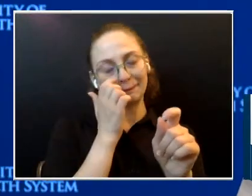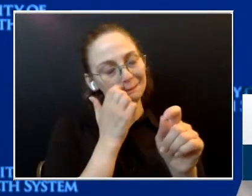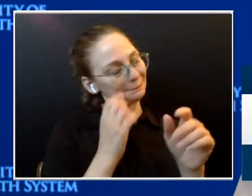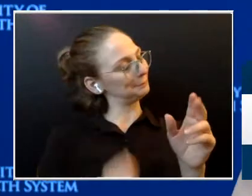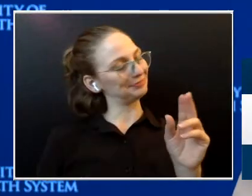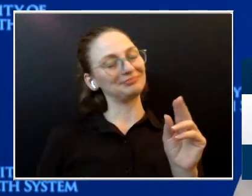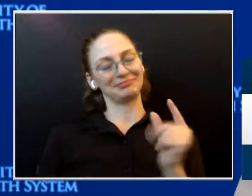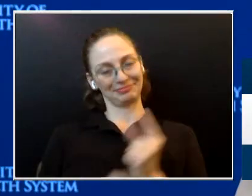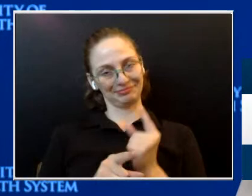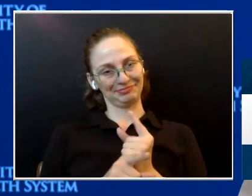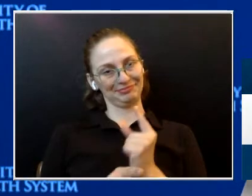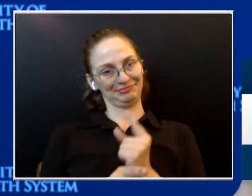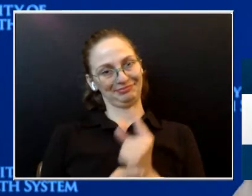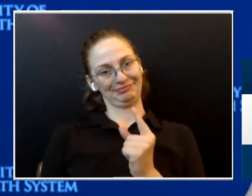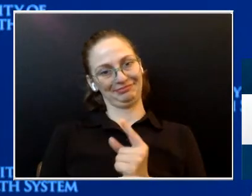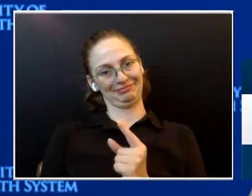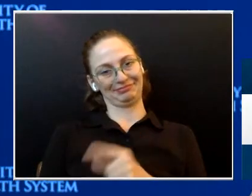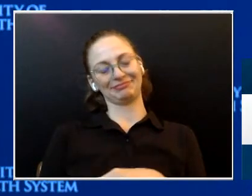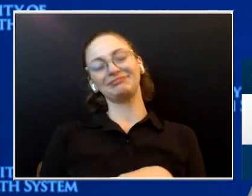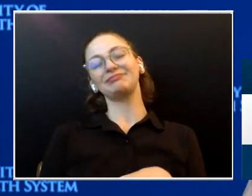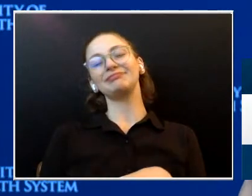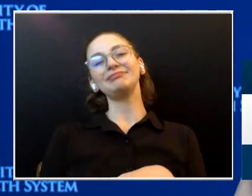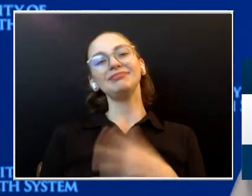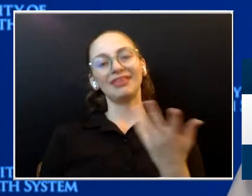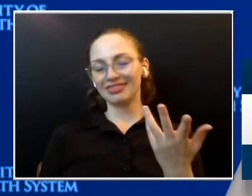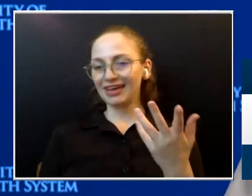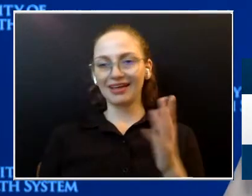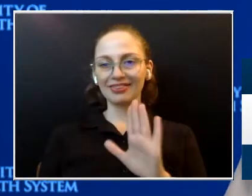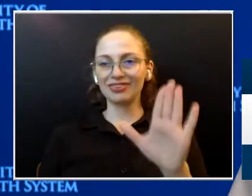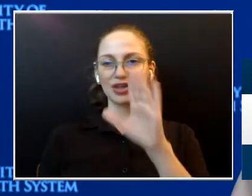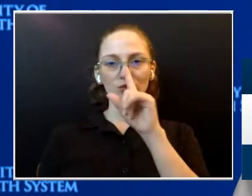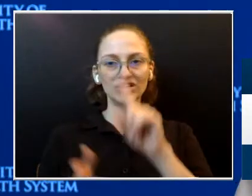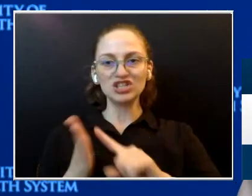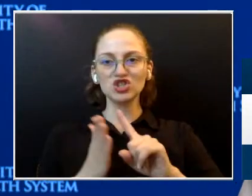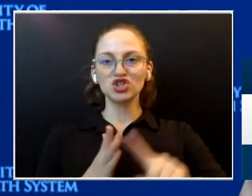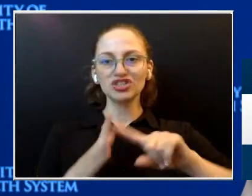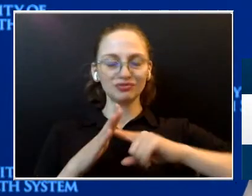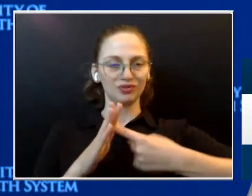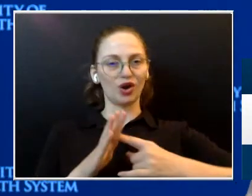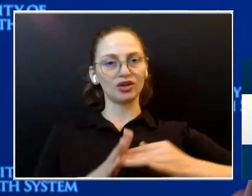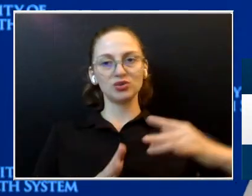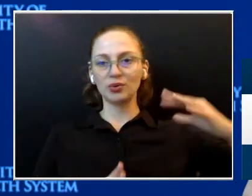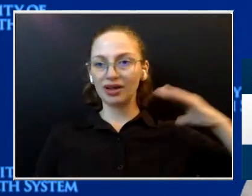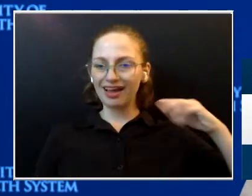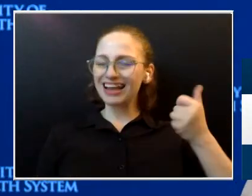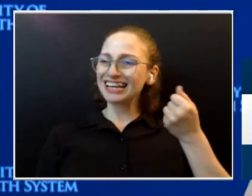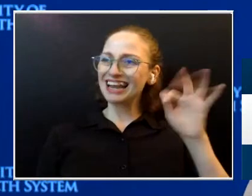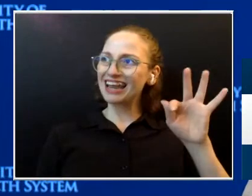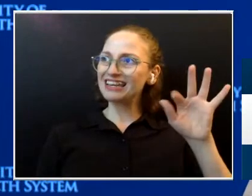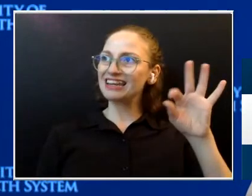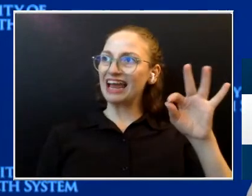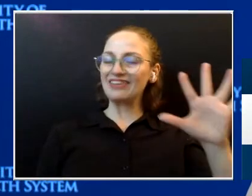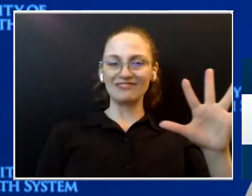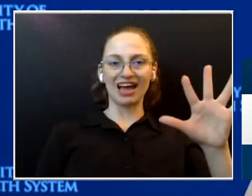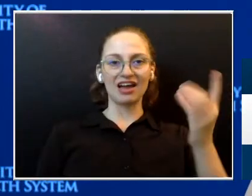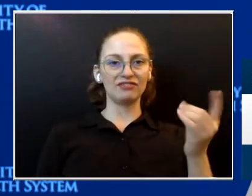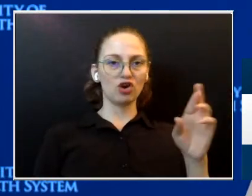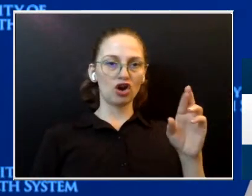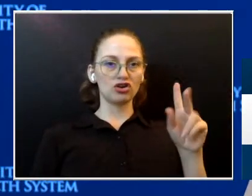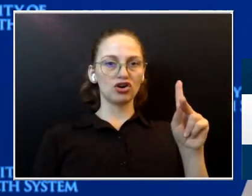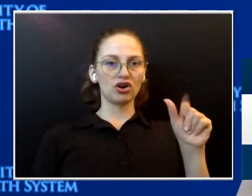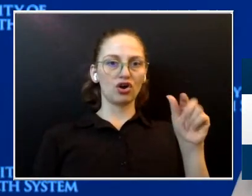before that. And I think at one point in like 1995, Dr. Carrico actually was demoted or lost her position at